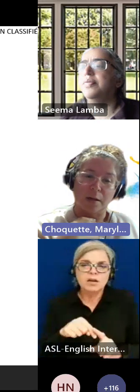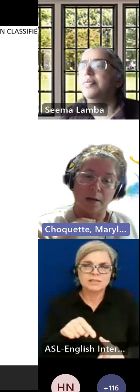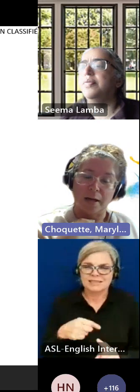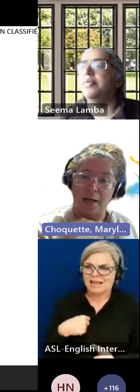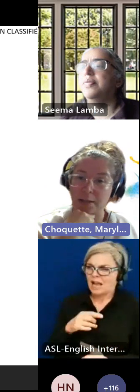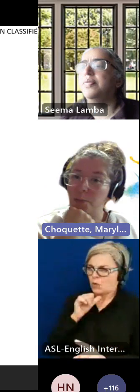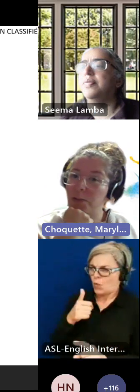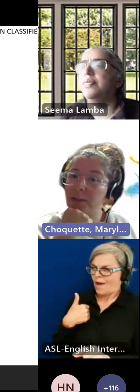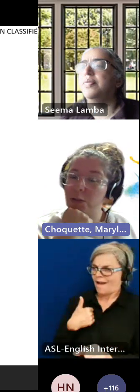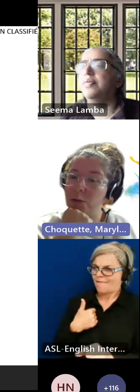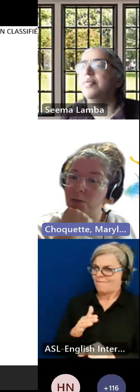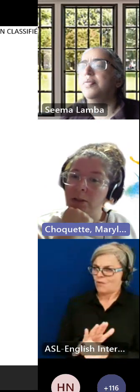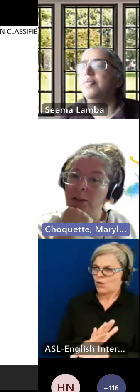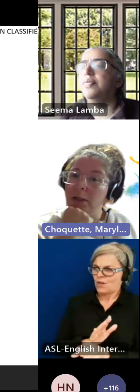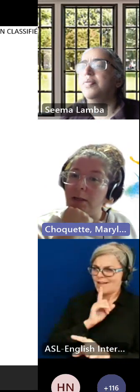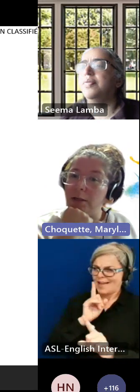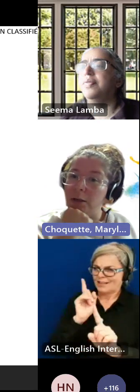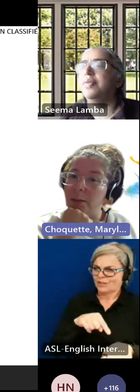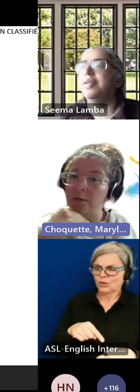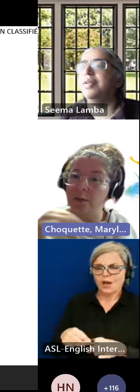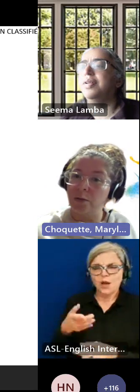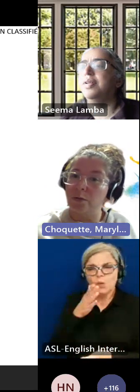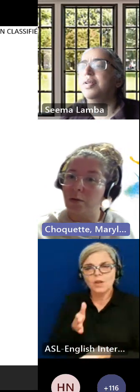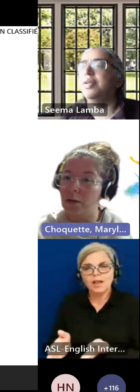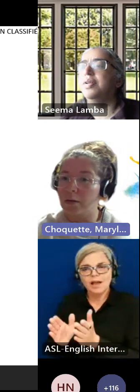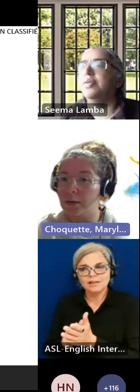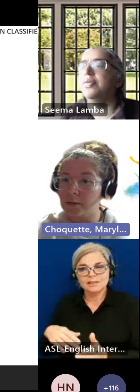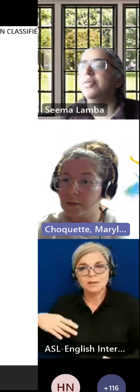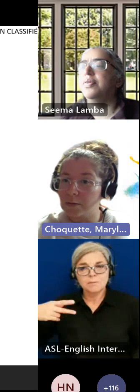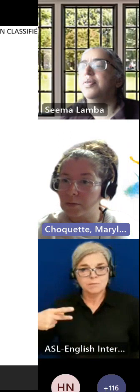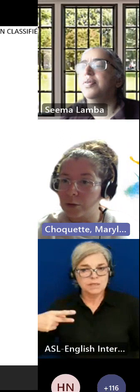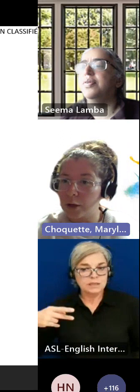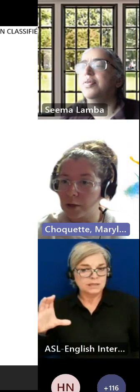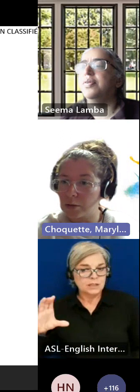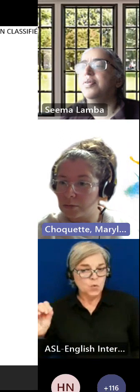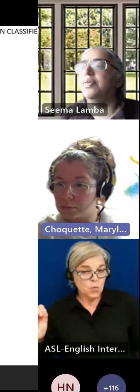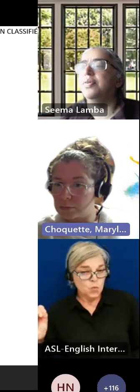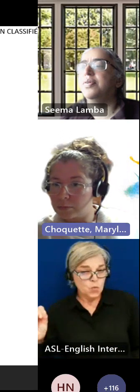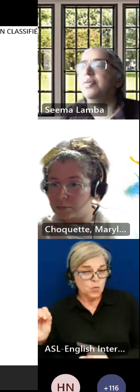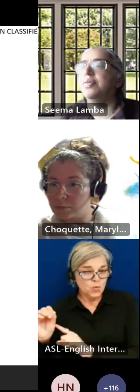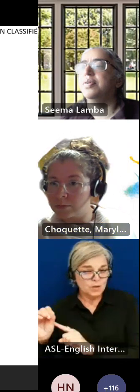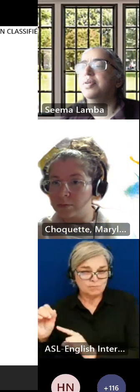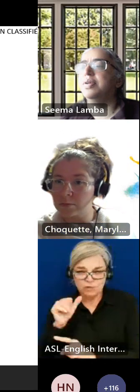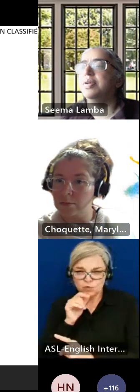I will ask PCO and come back to you on this. Correct?